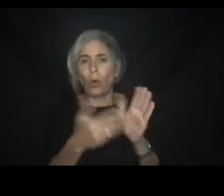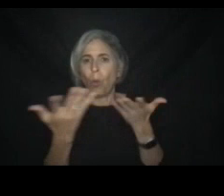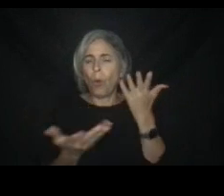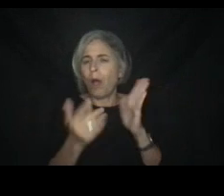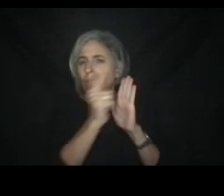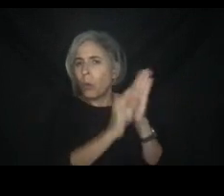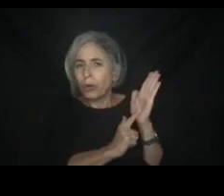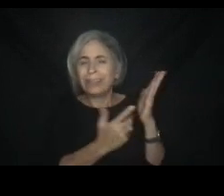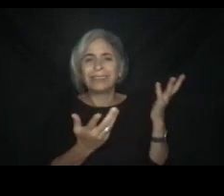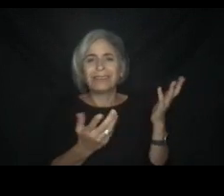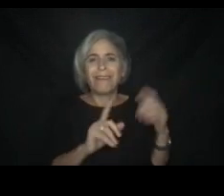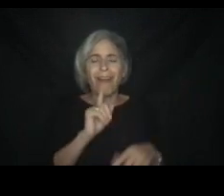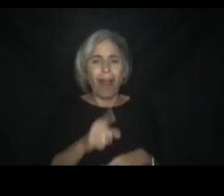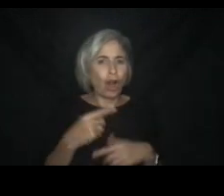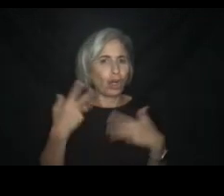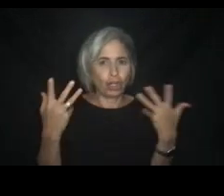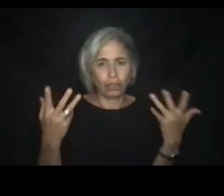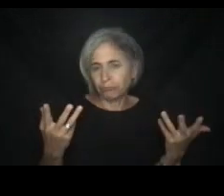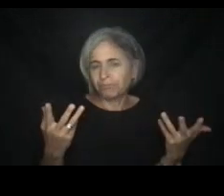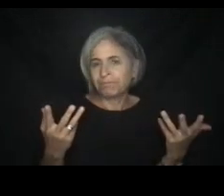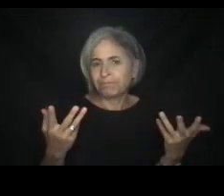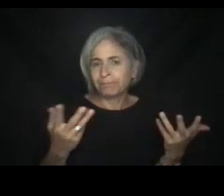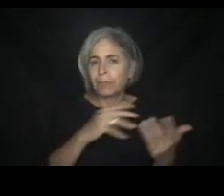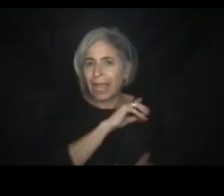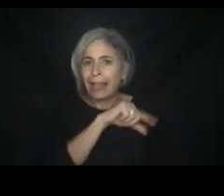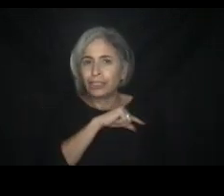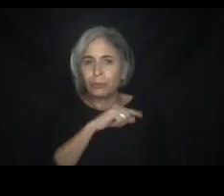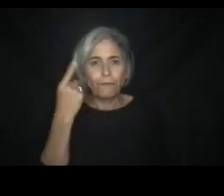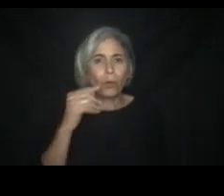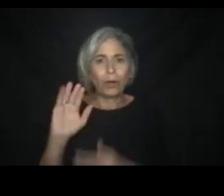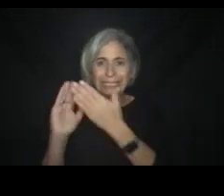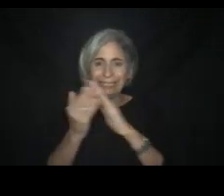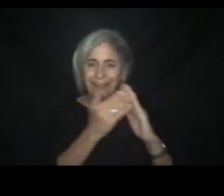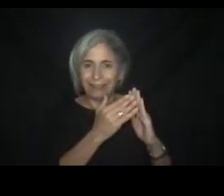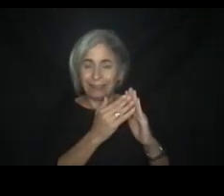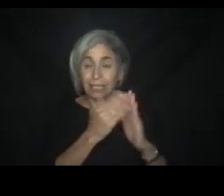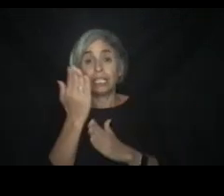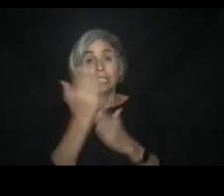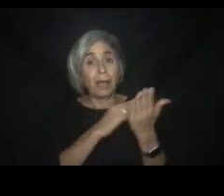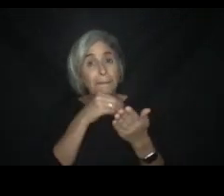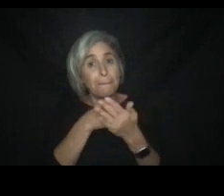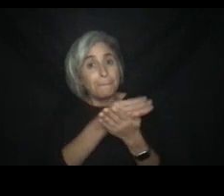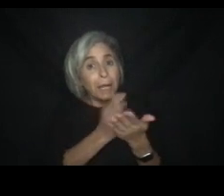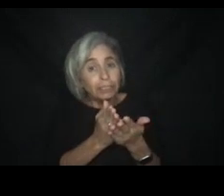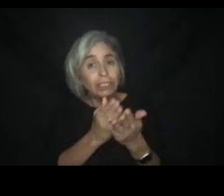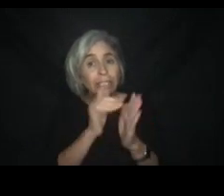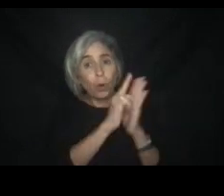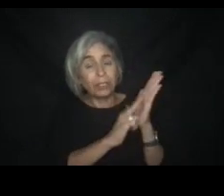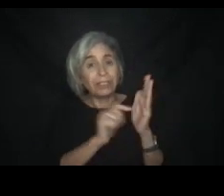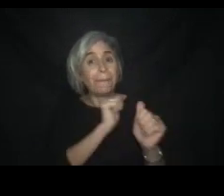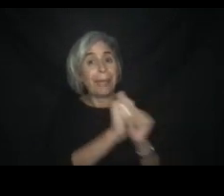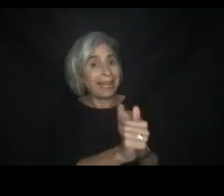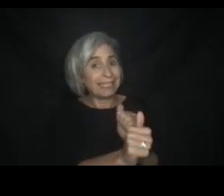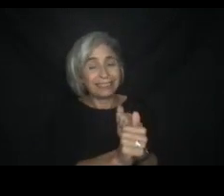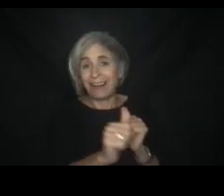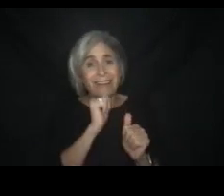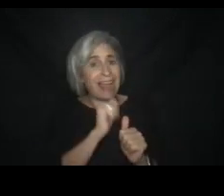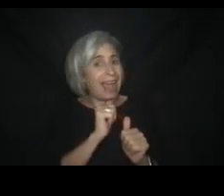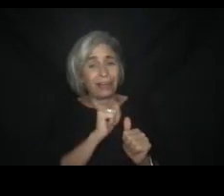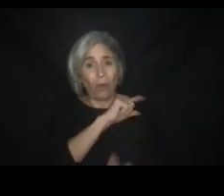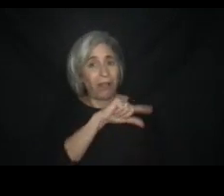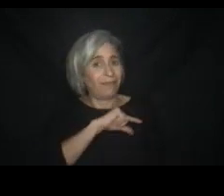ordinances are eligible for a city. Again, certain budget-related ordinances you pass are not eligible, but other